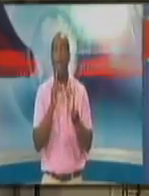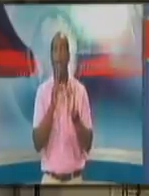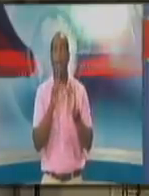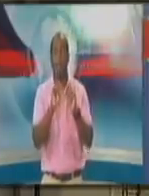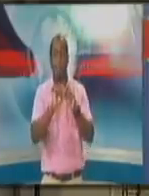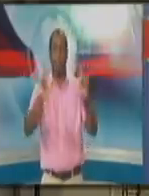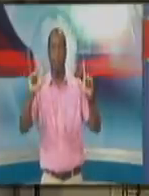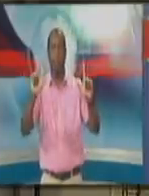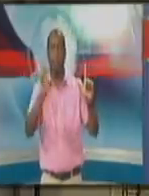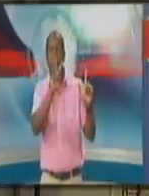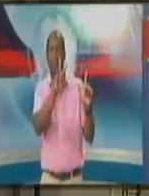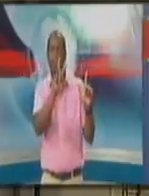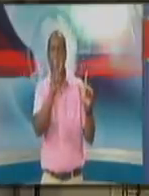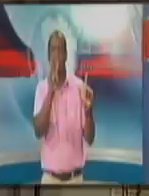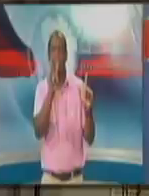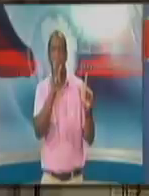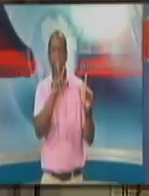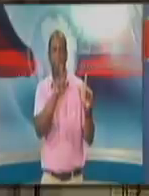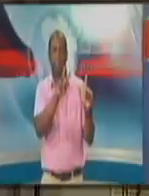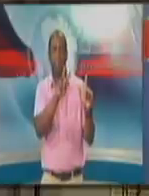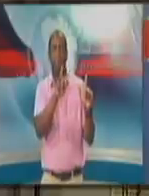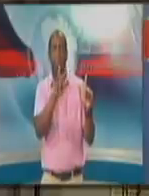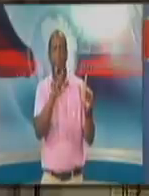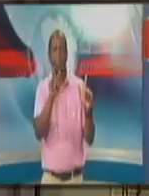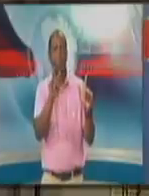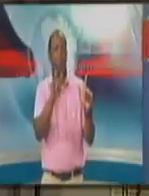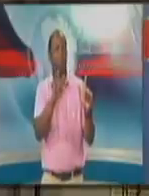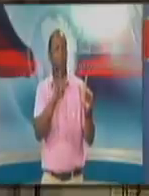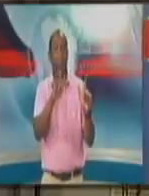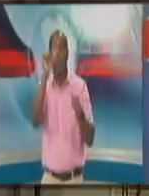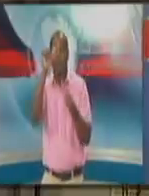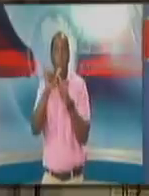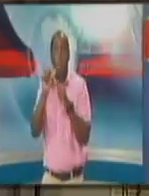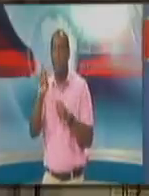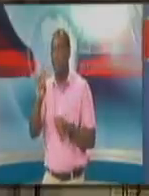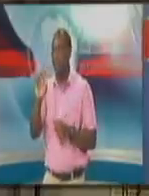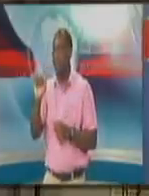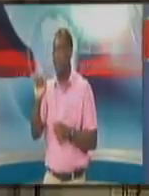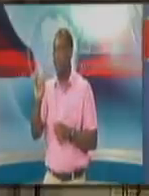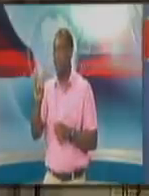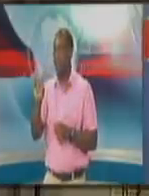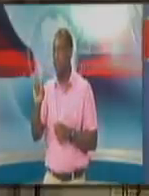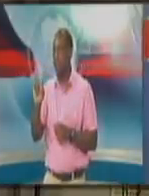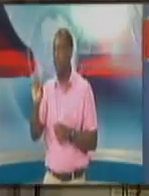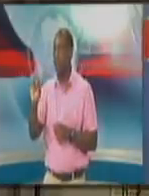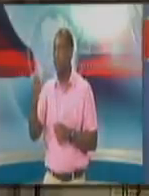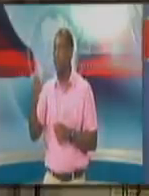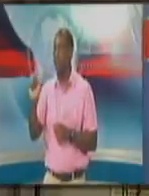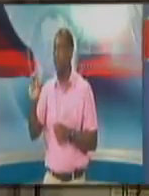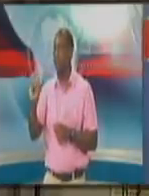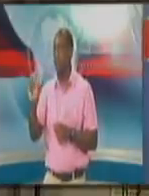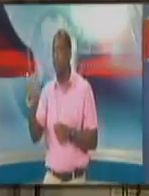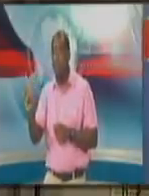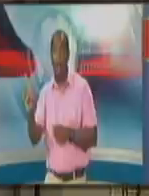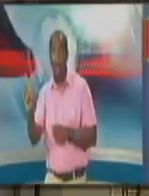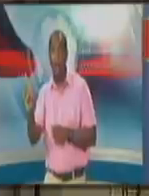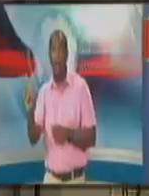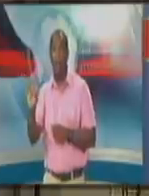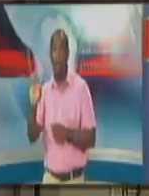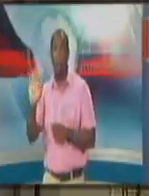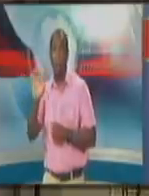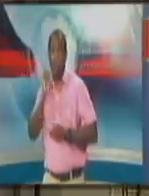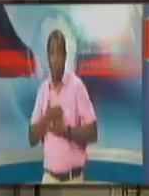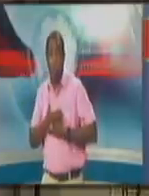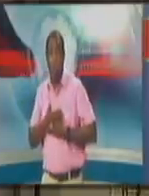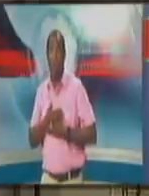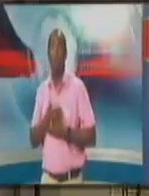remember Ravi Shankar. I am now tuned in to Ravi Shankar and his daughter Anushka Shankar, who is an expert sitar player. So I